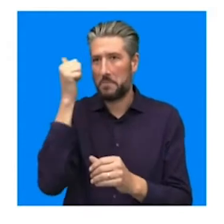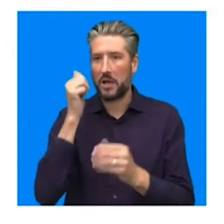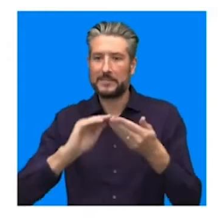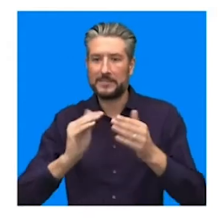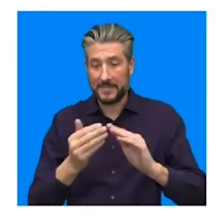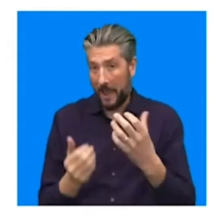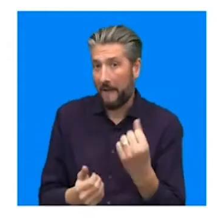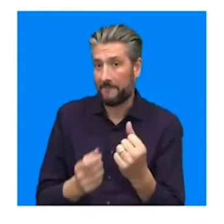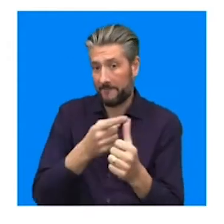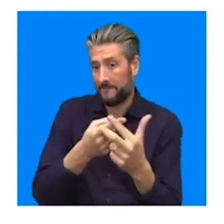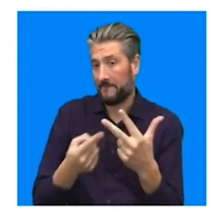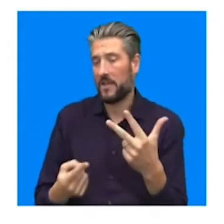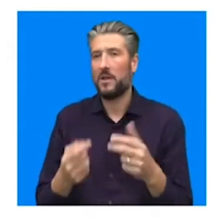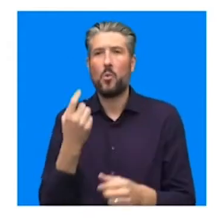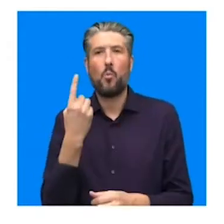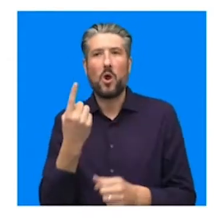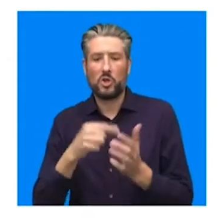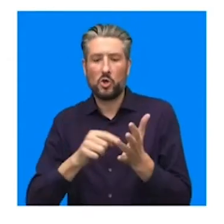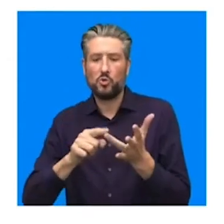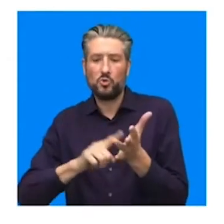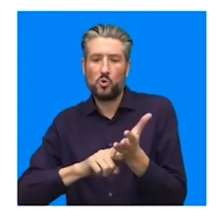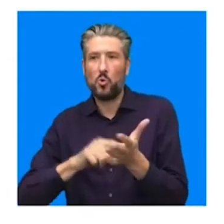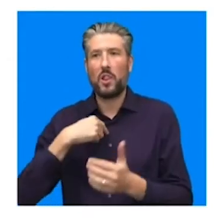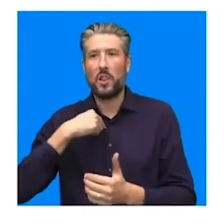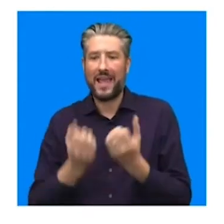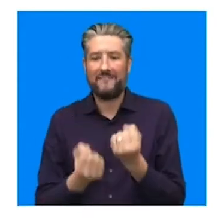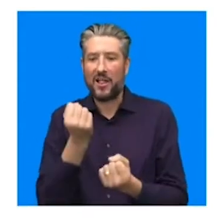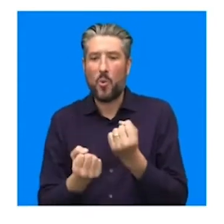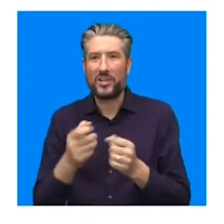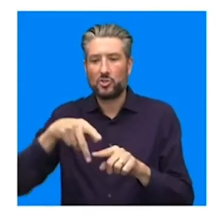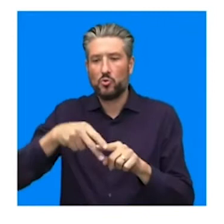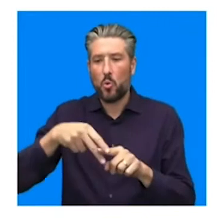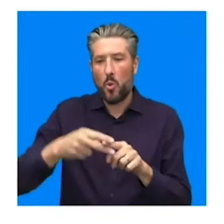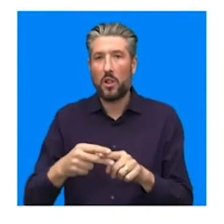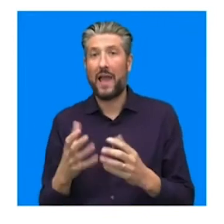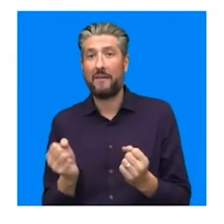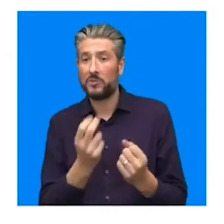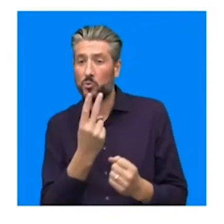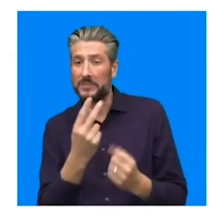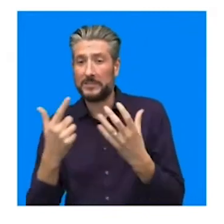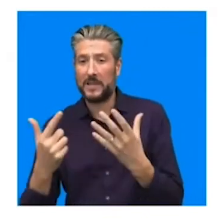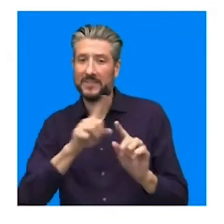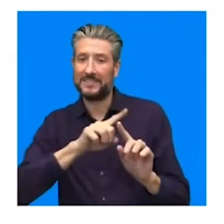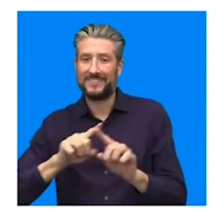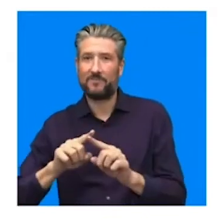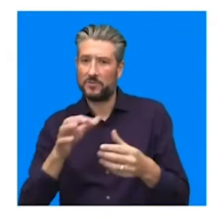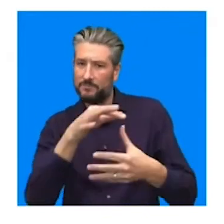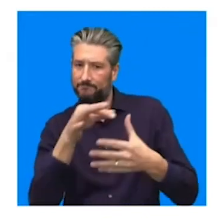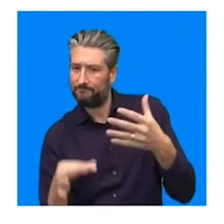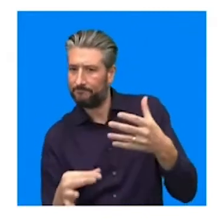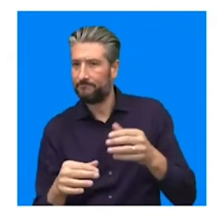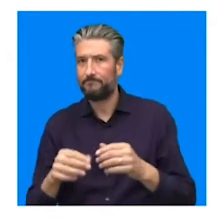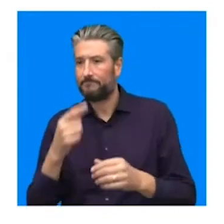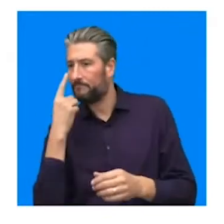is an evaluation tool of how we look at cities across 27 different variables that define how they can be both smarter and at the same